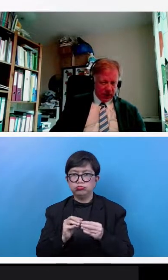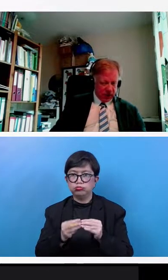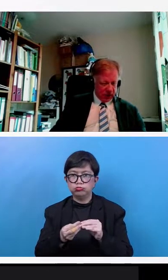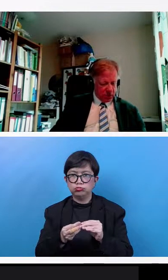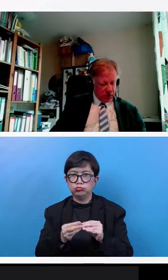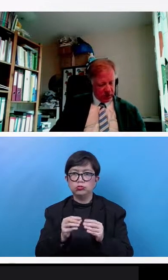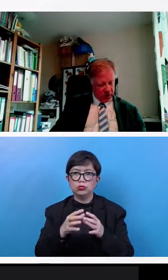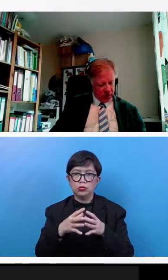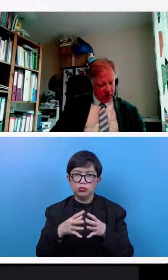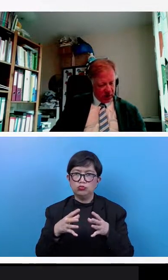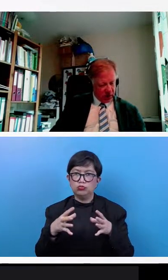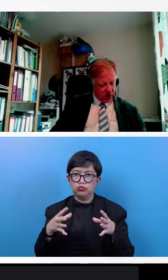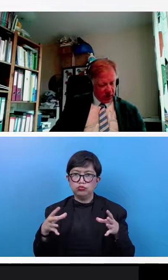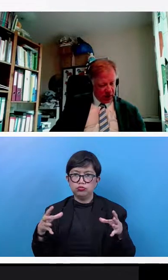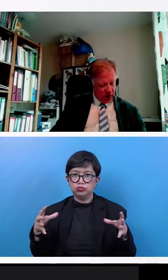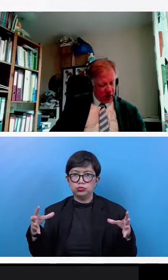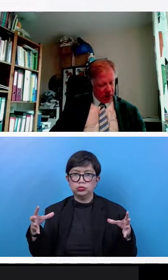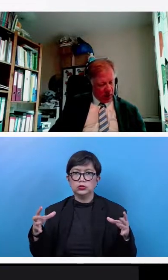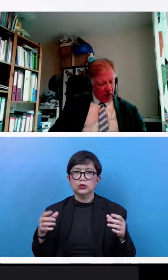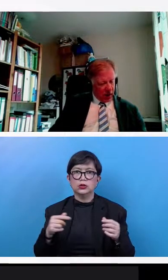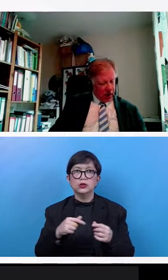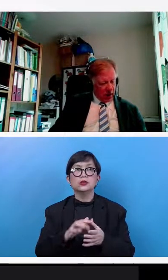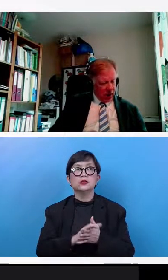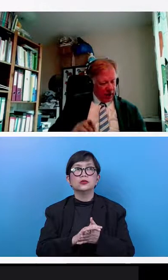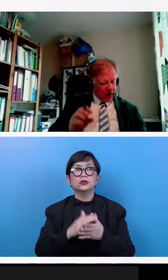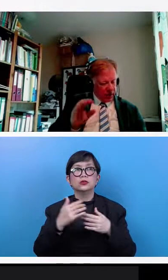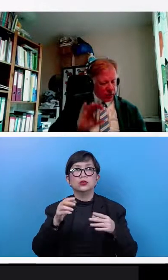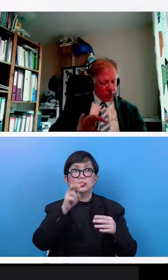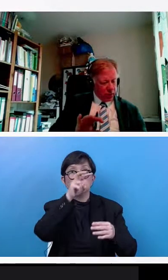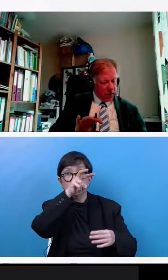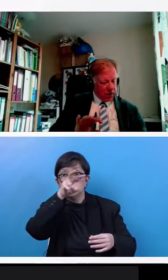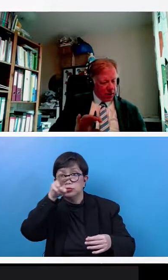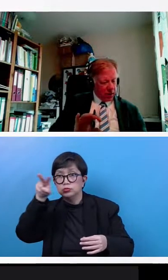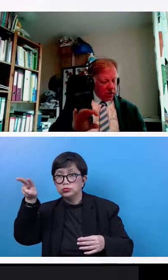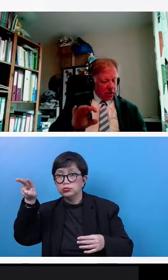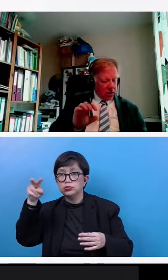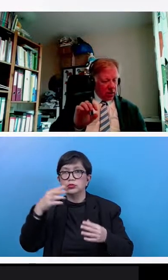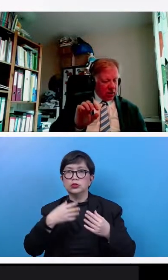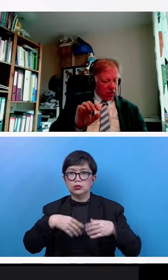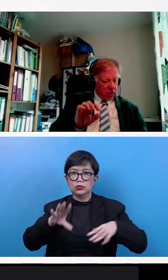the assessment is undertaken. And this would mean